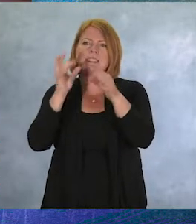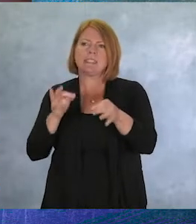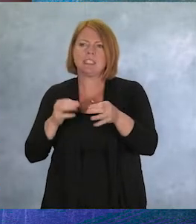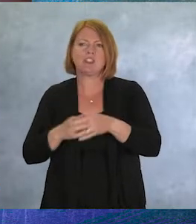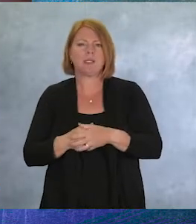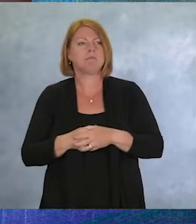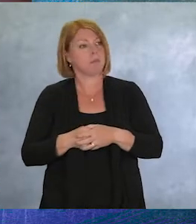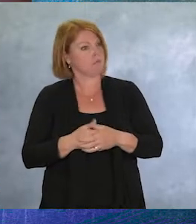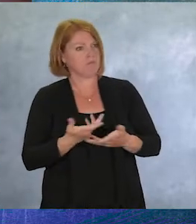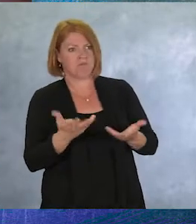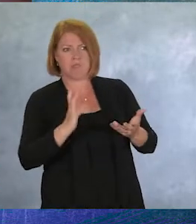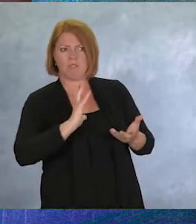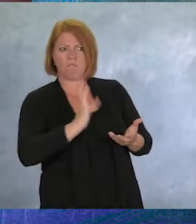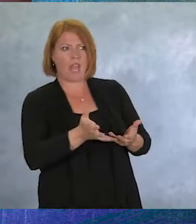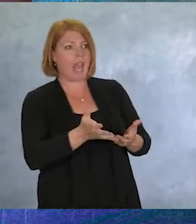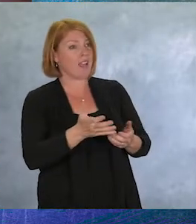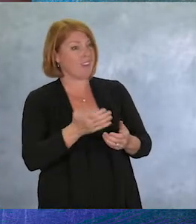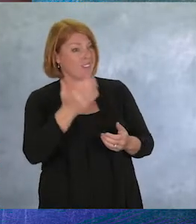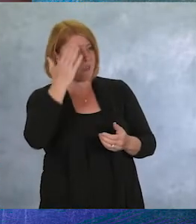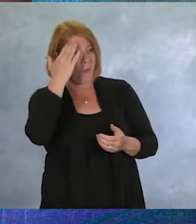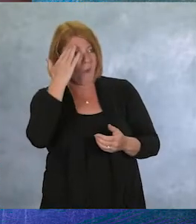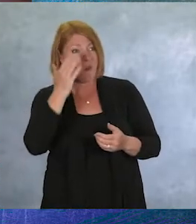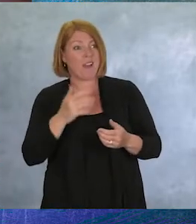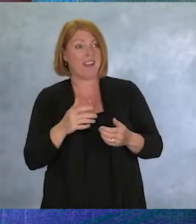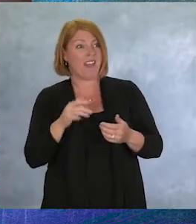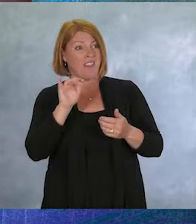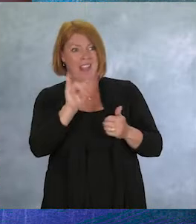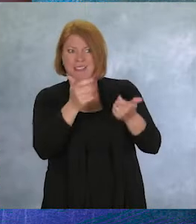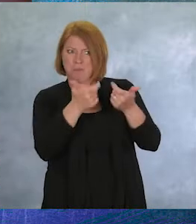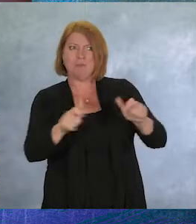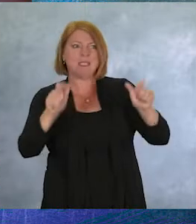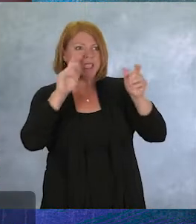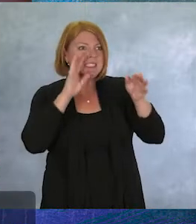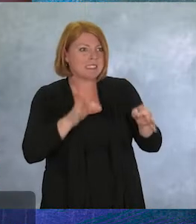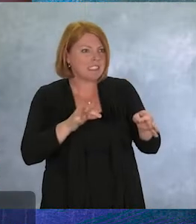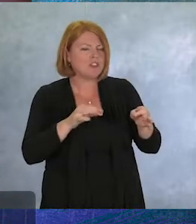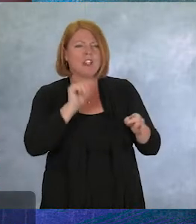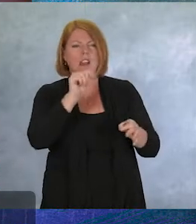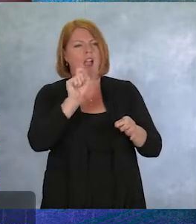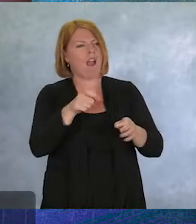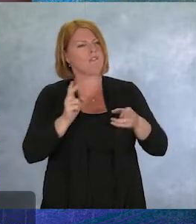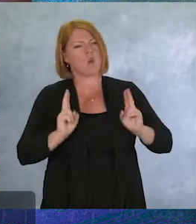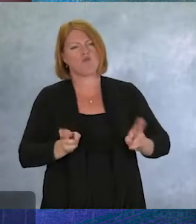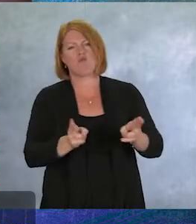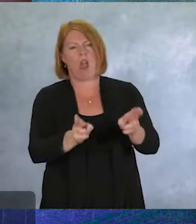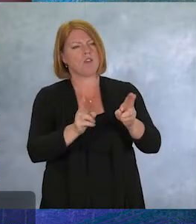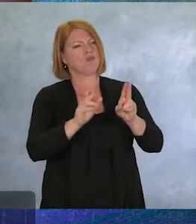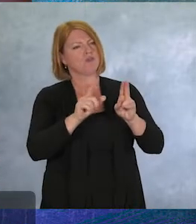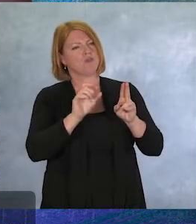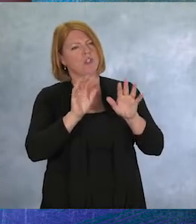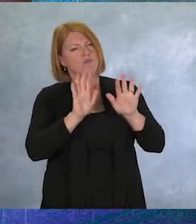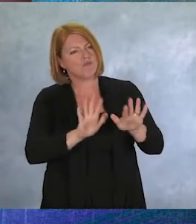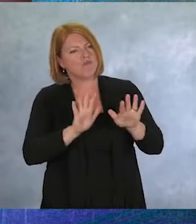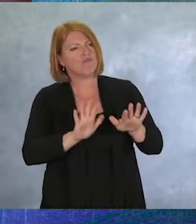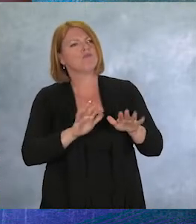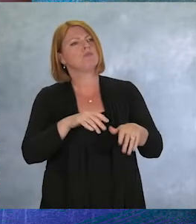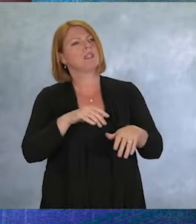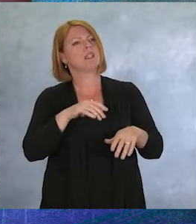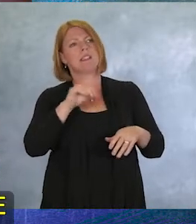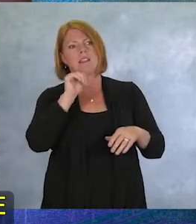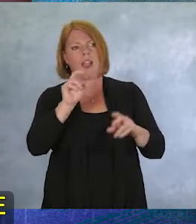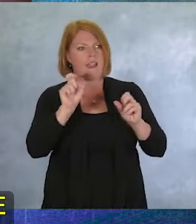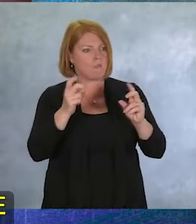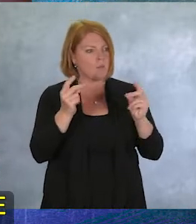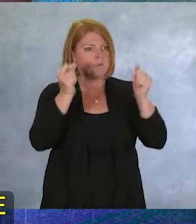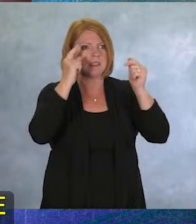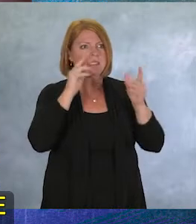decision. Yeah. Well, that's fine. I mean, going to college is a big decision. And so it's something you don't have to make quickly or